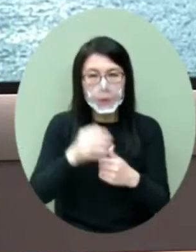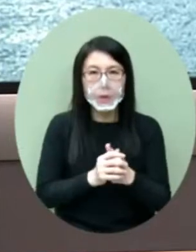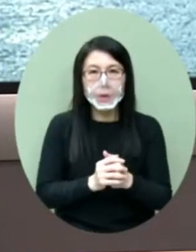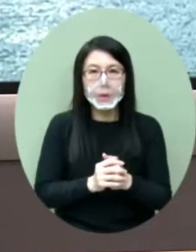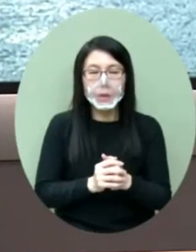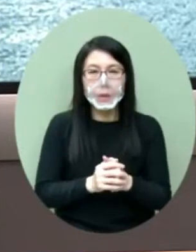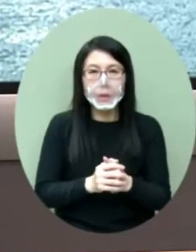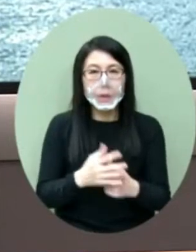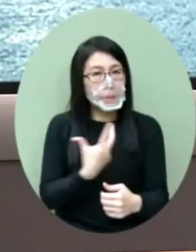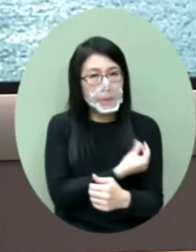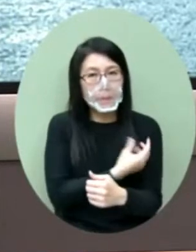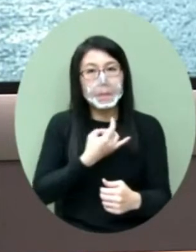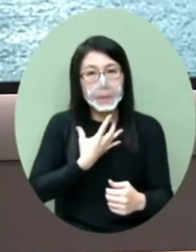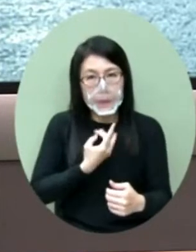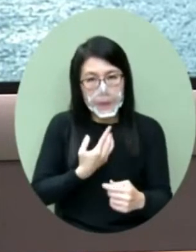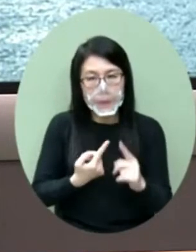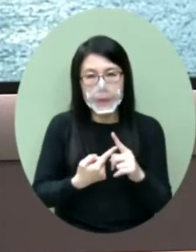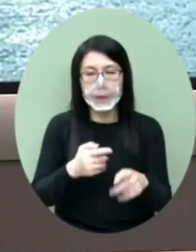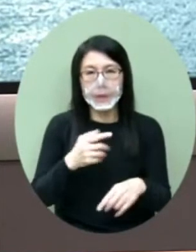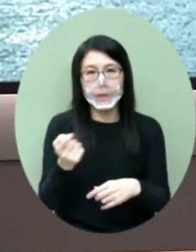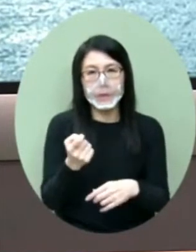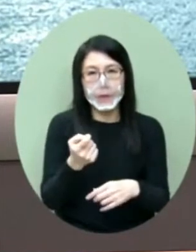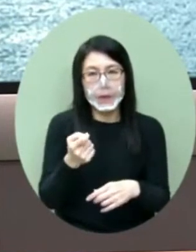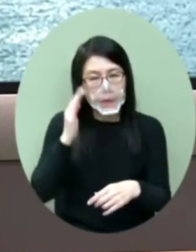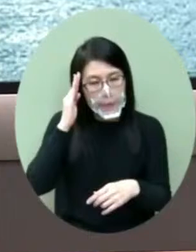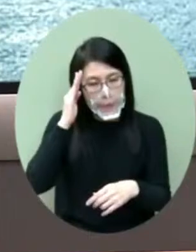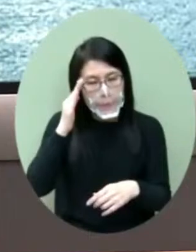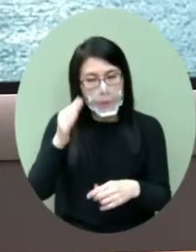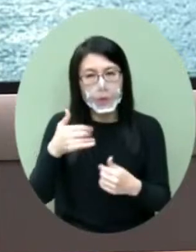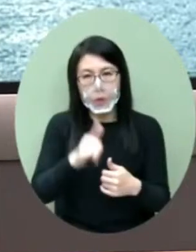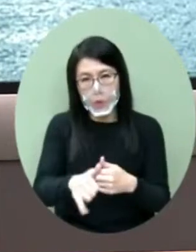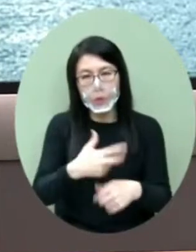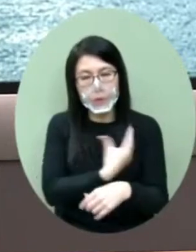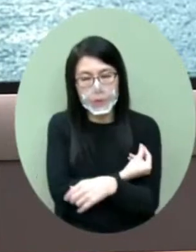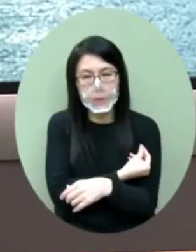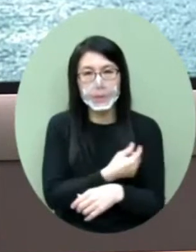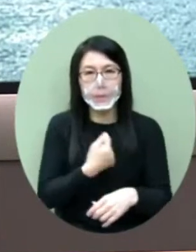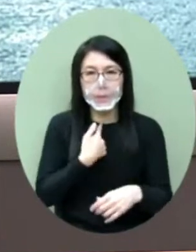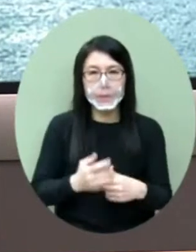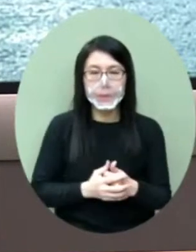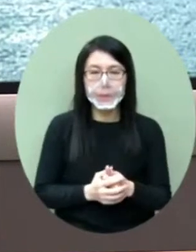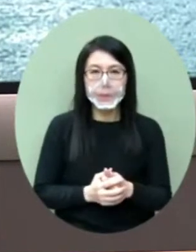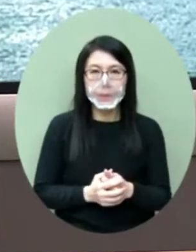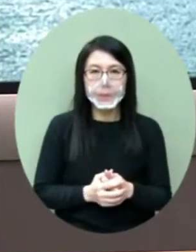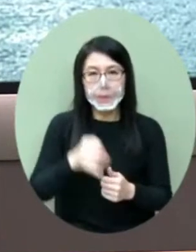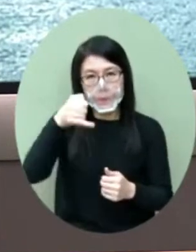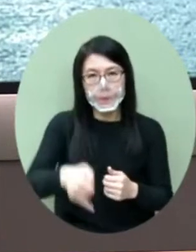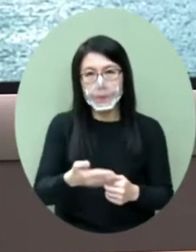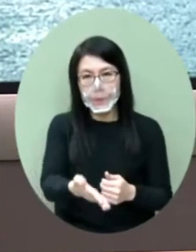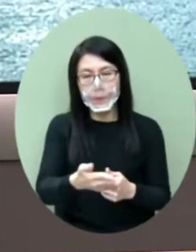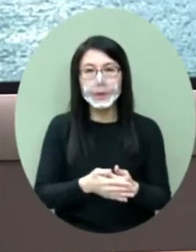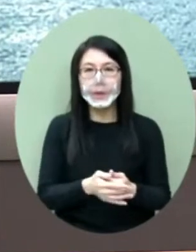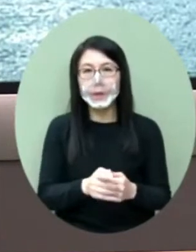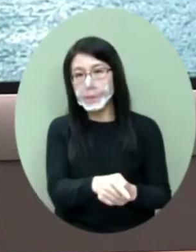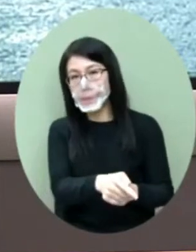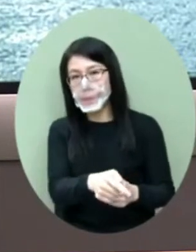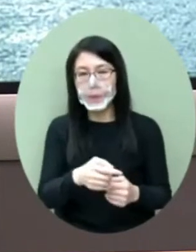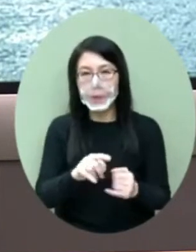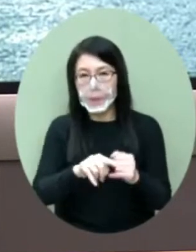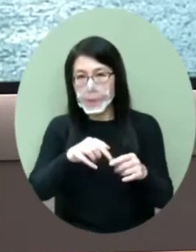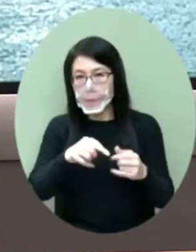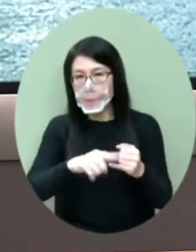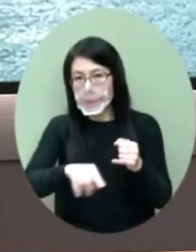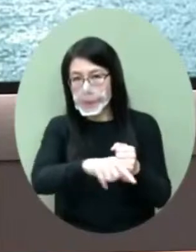once again, I will appeal those who are unvaccinated that they should get vaccinated as soon as possible. The